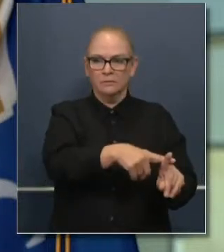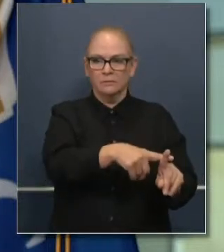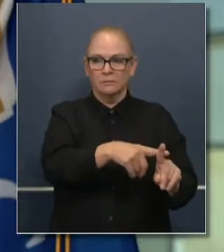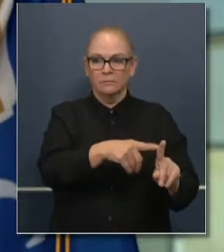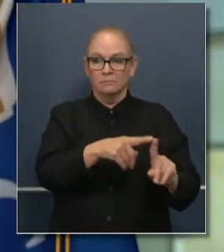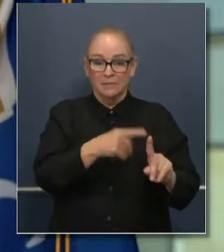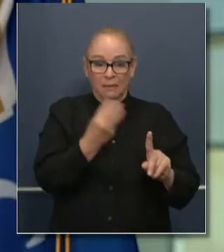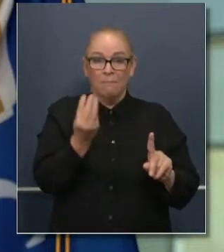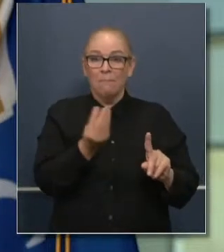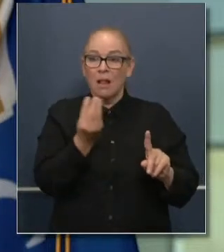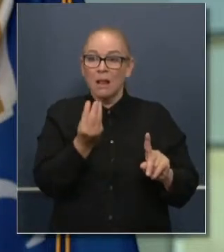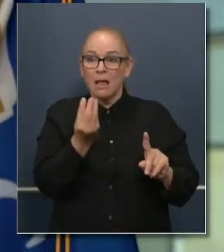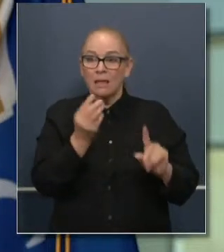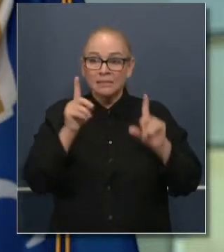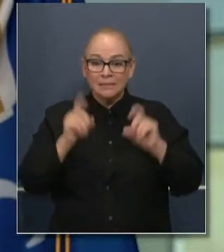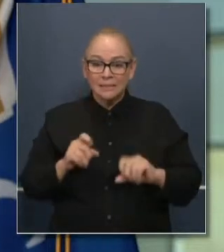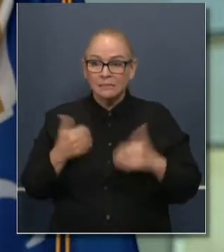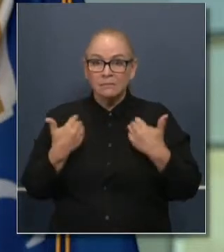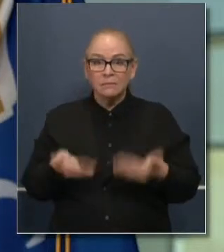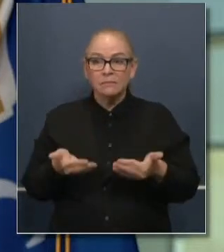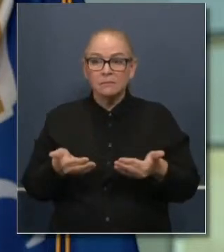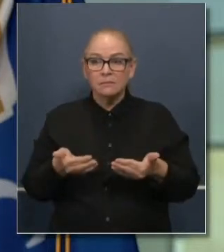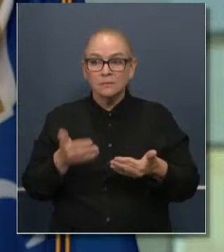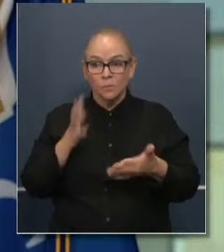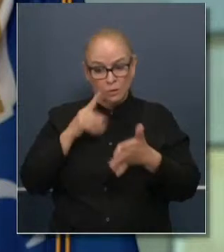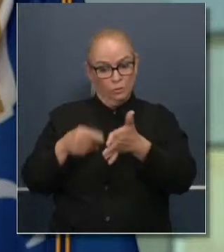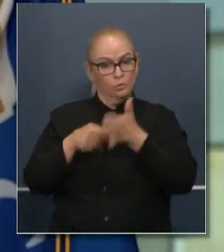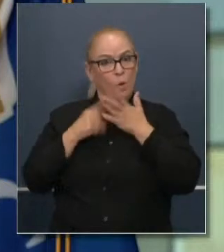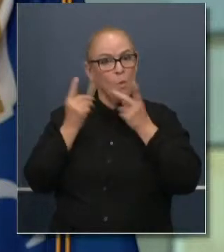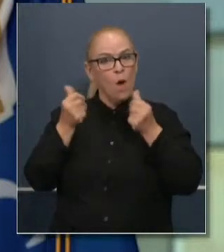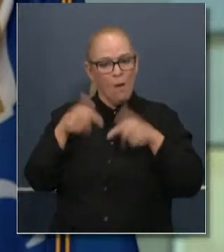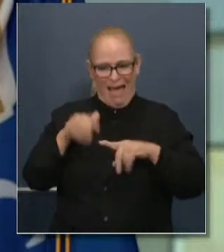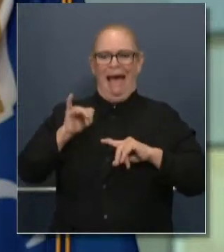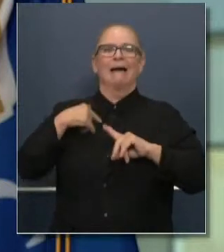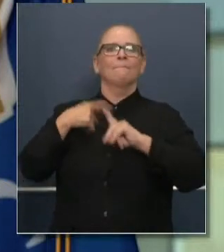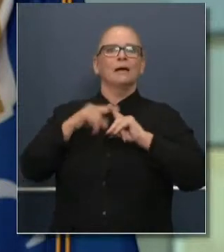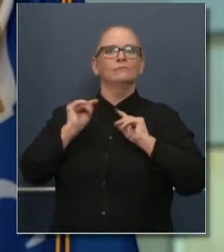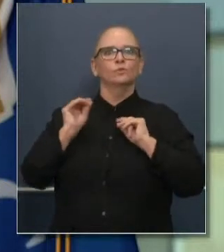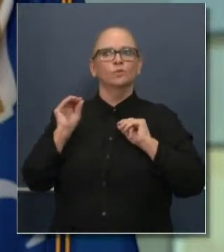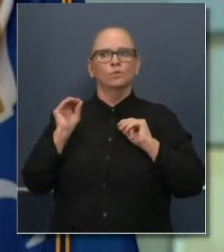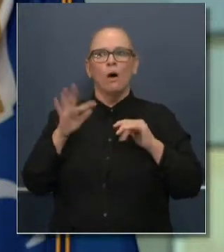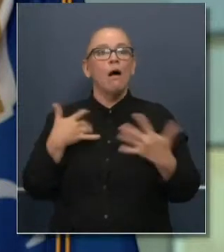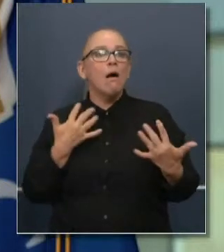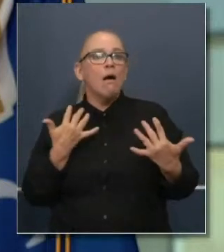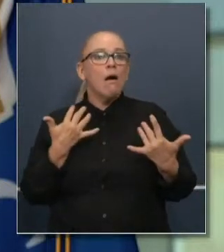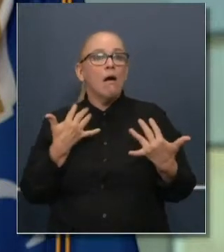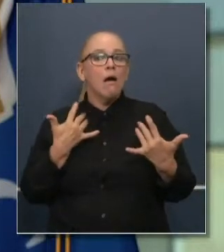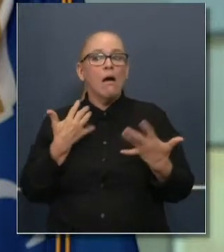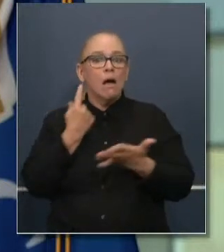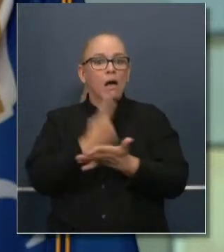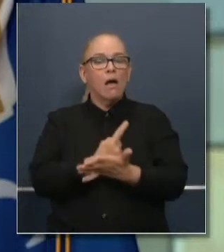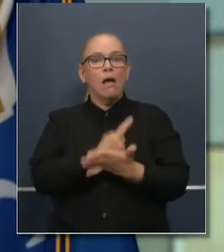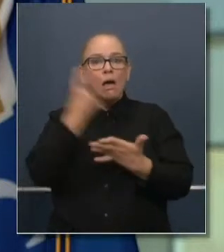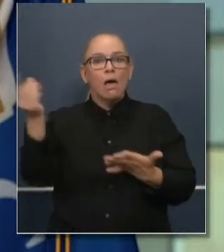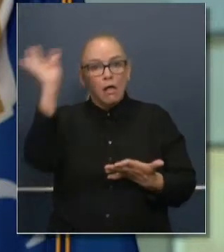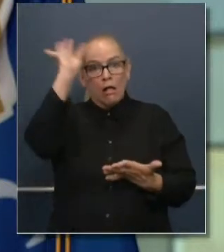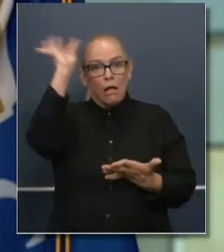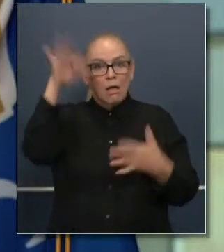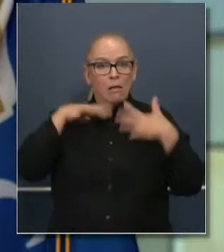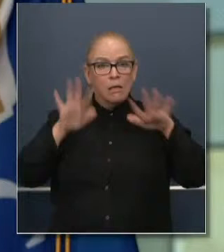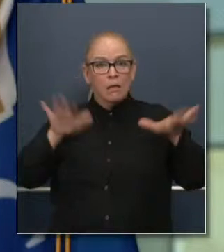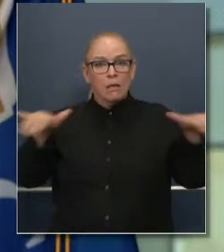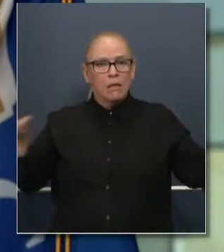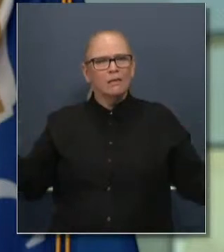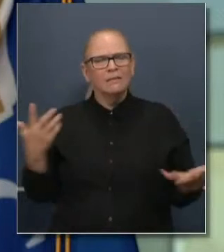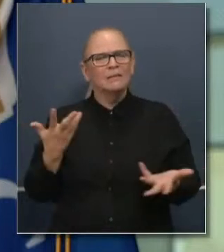positive? When are you actually infected that a test would show whether you're positive or negative accurately? And we've been hearing also about